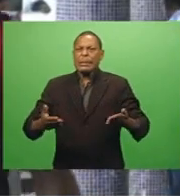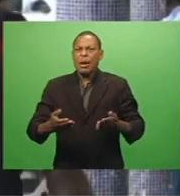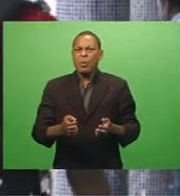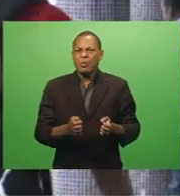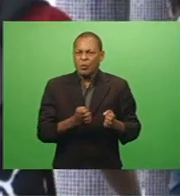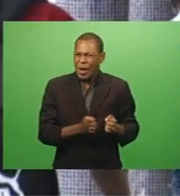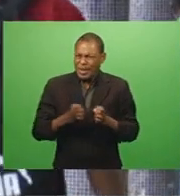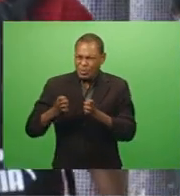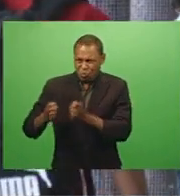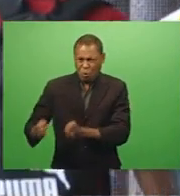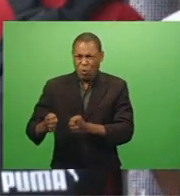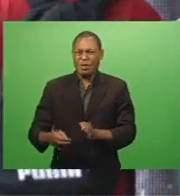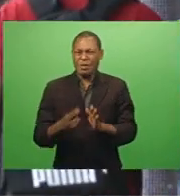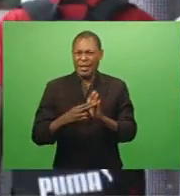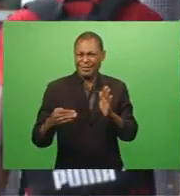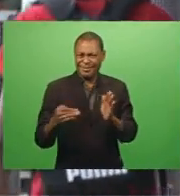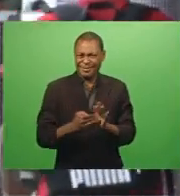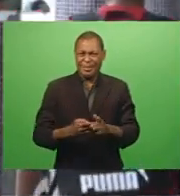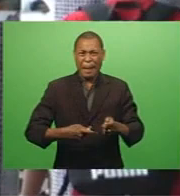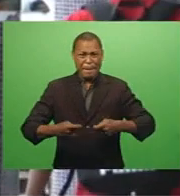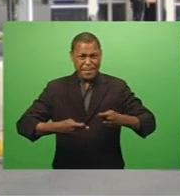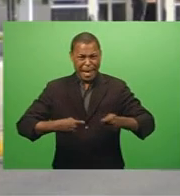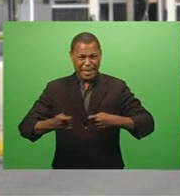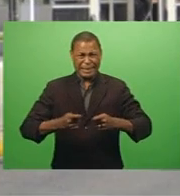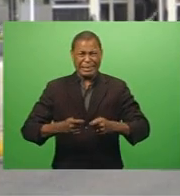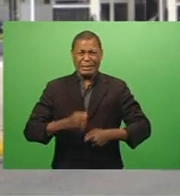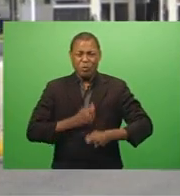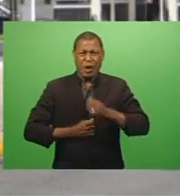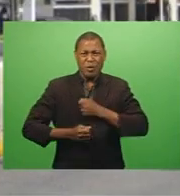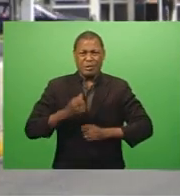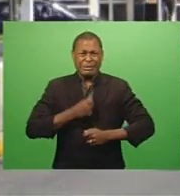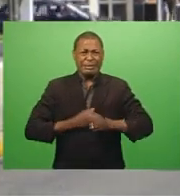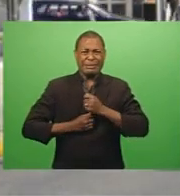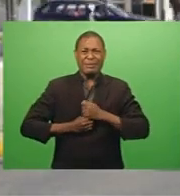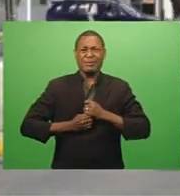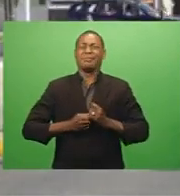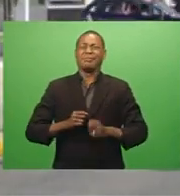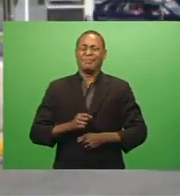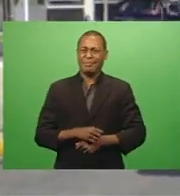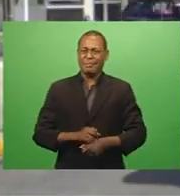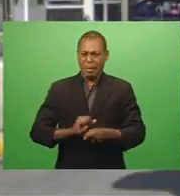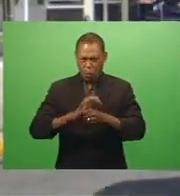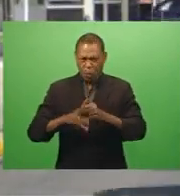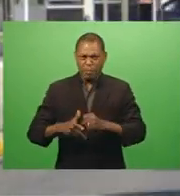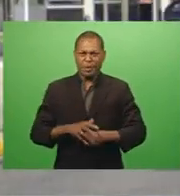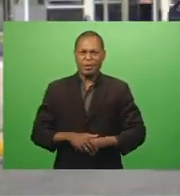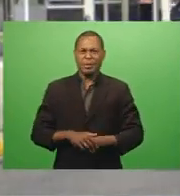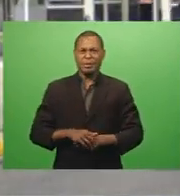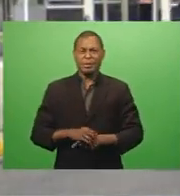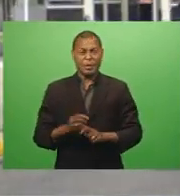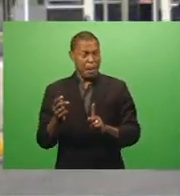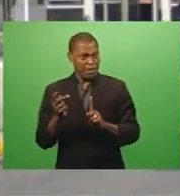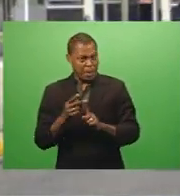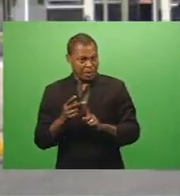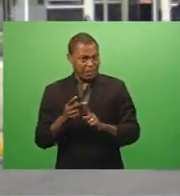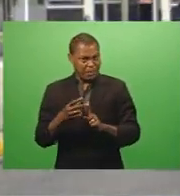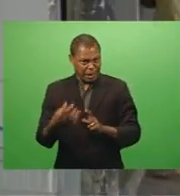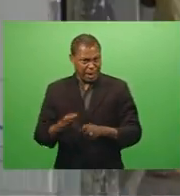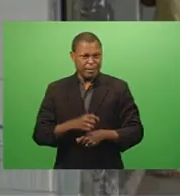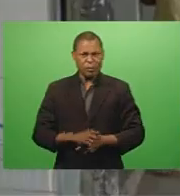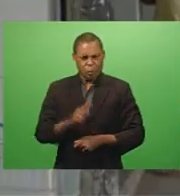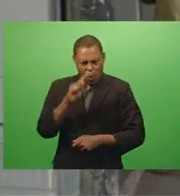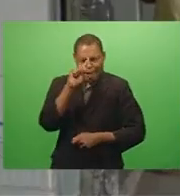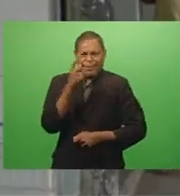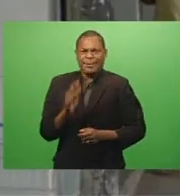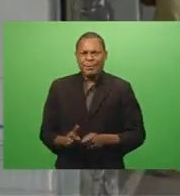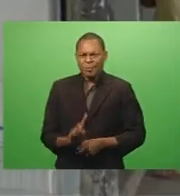NZ market as they are struggling due to the COVID crisis. One of the main purposes of also meeting the traders was to understand their